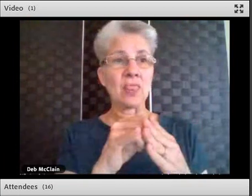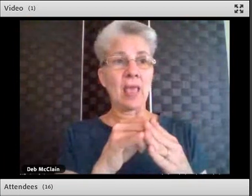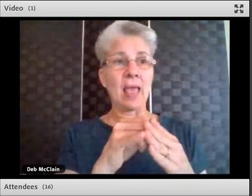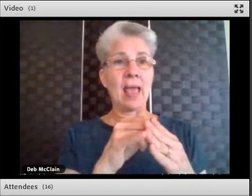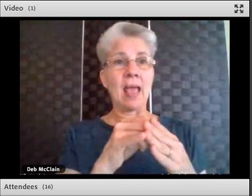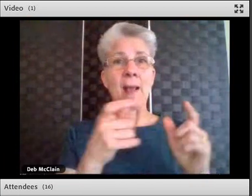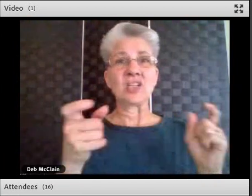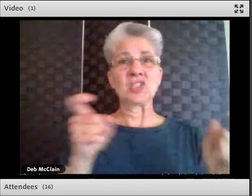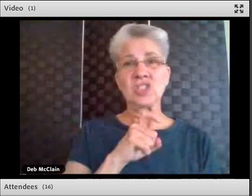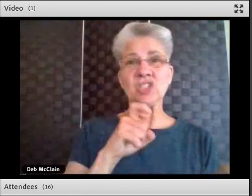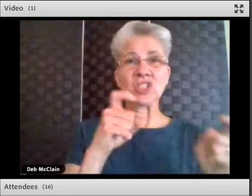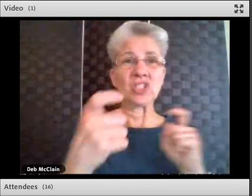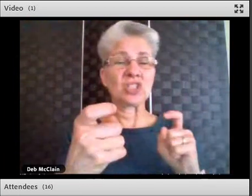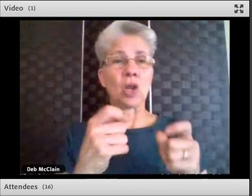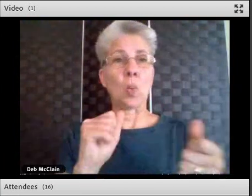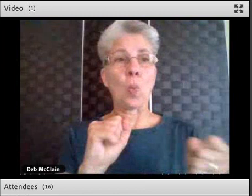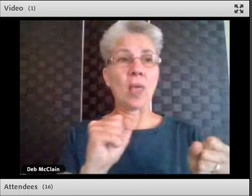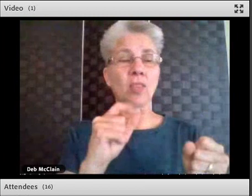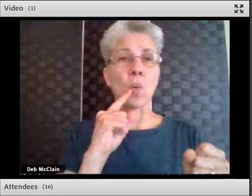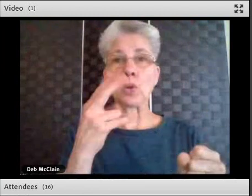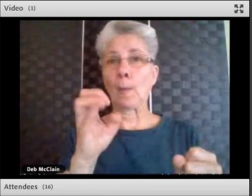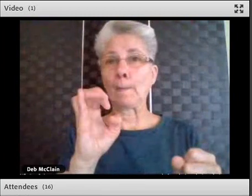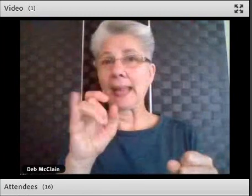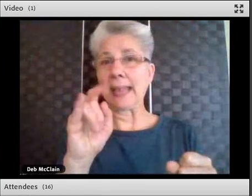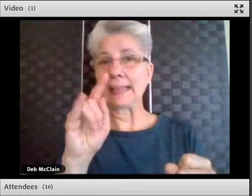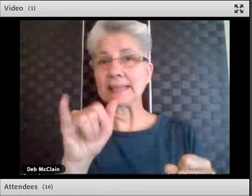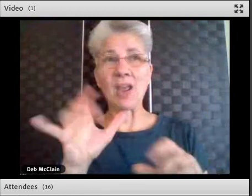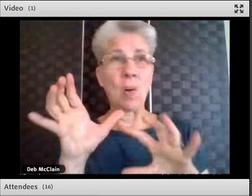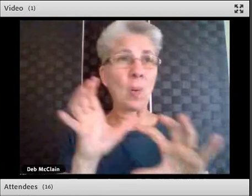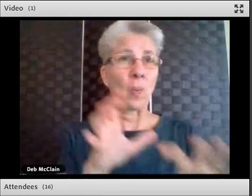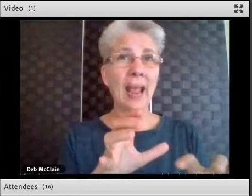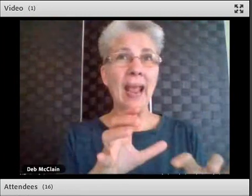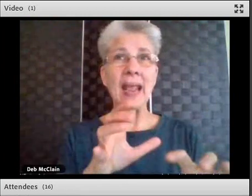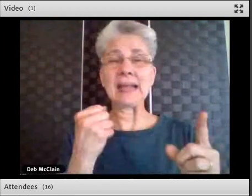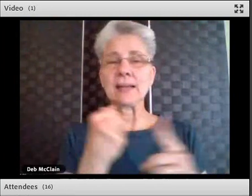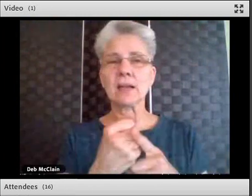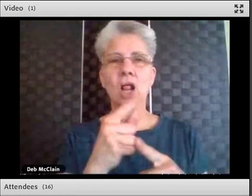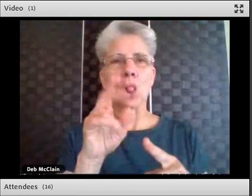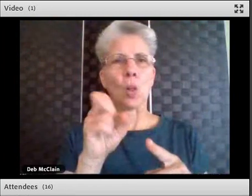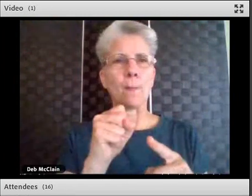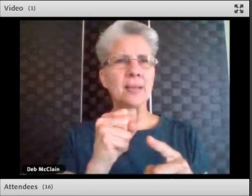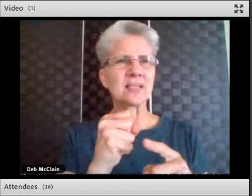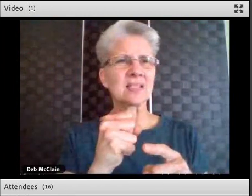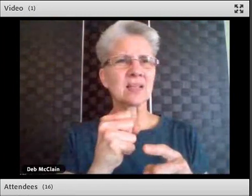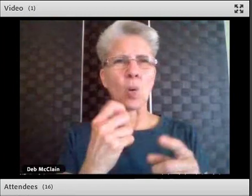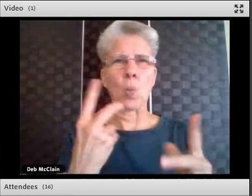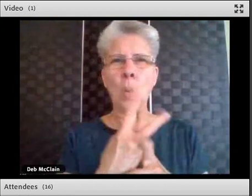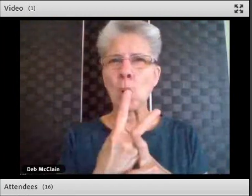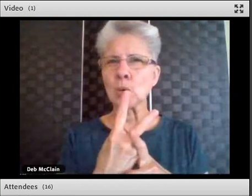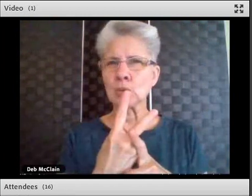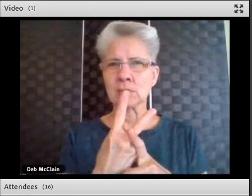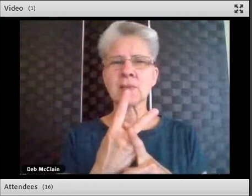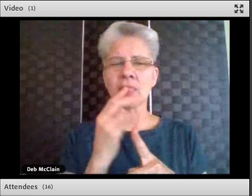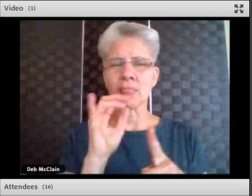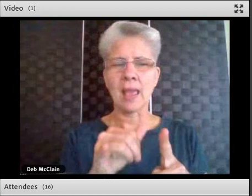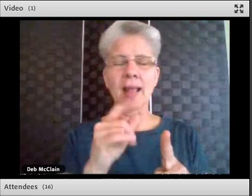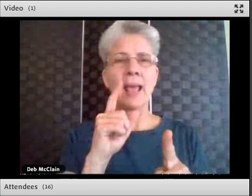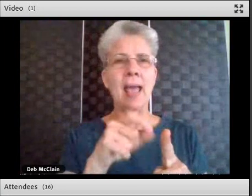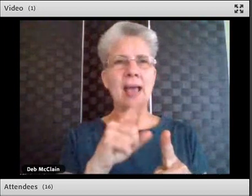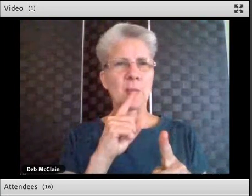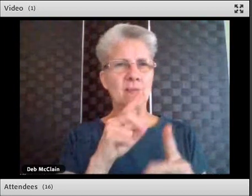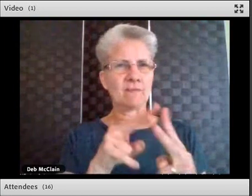major shifts in the weather, or even humidity, or if rain comes, her lupus flares up. And she has